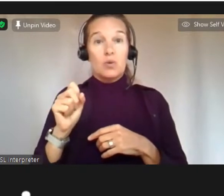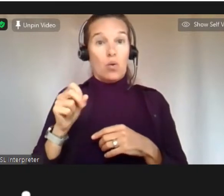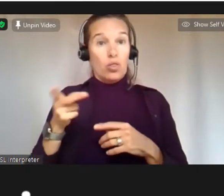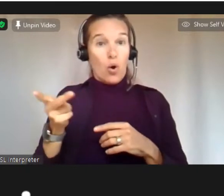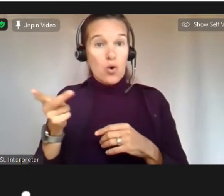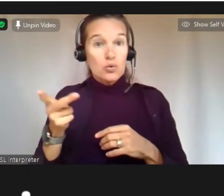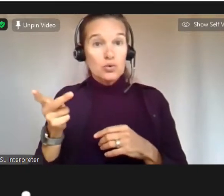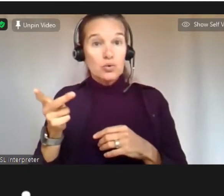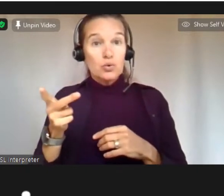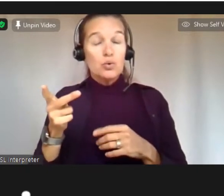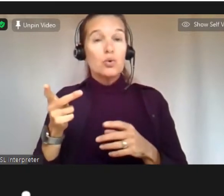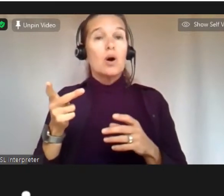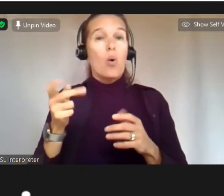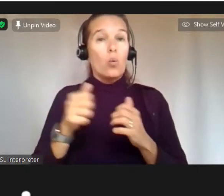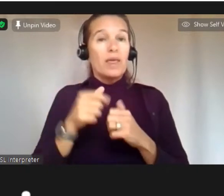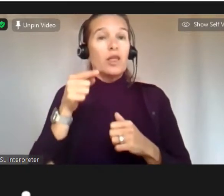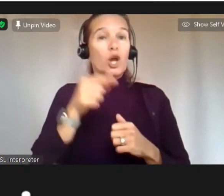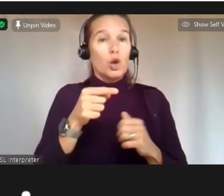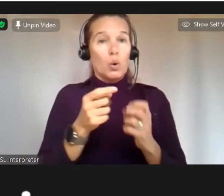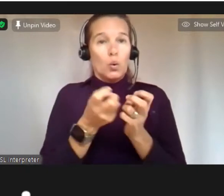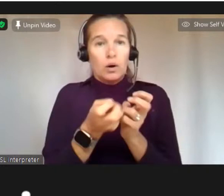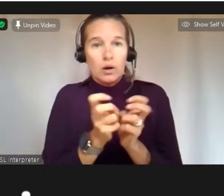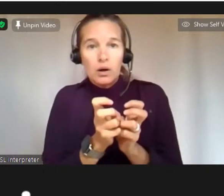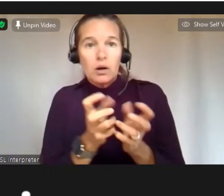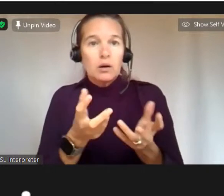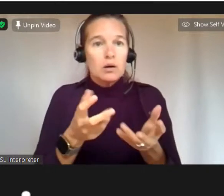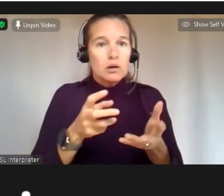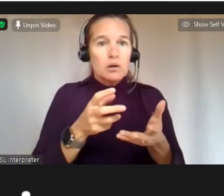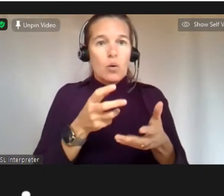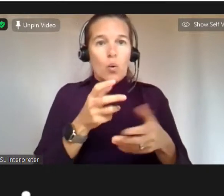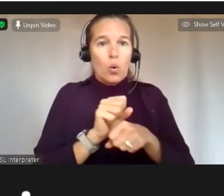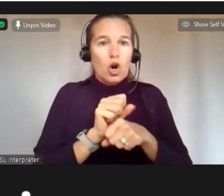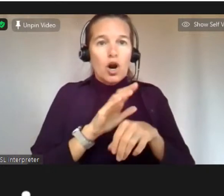you to draft a letter